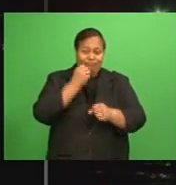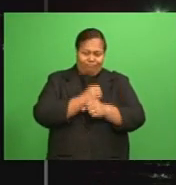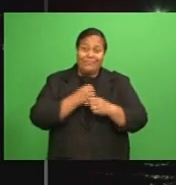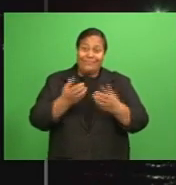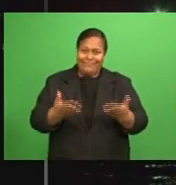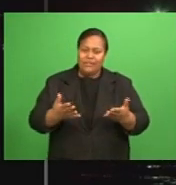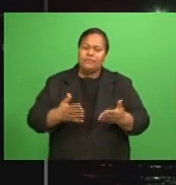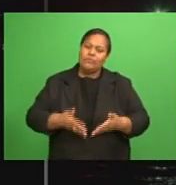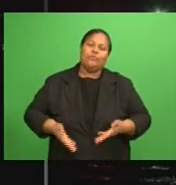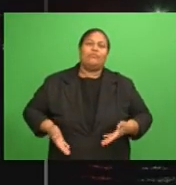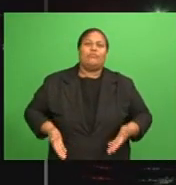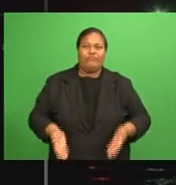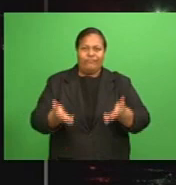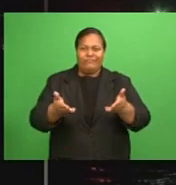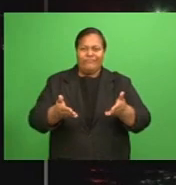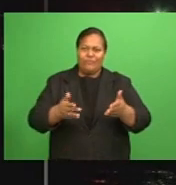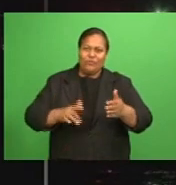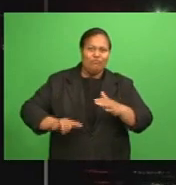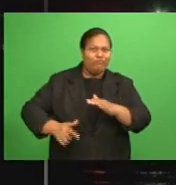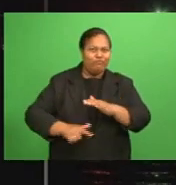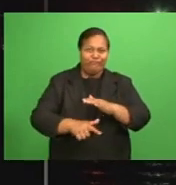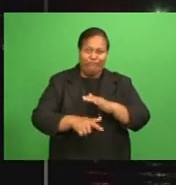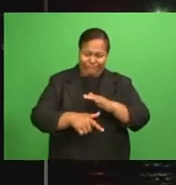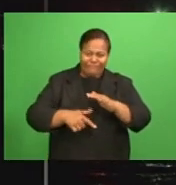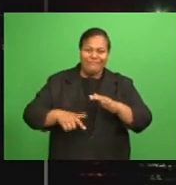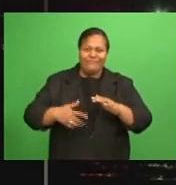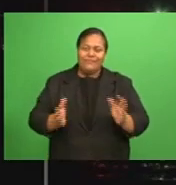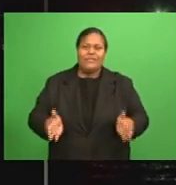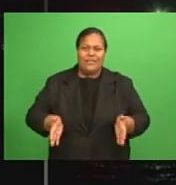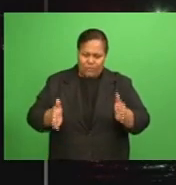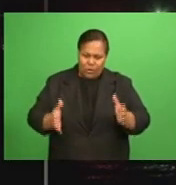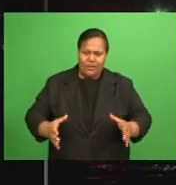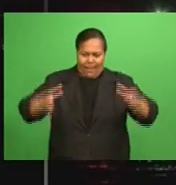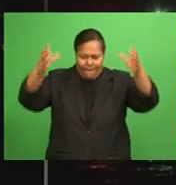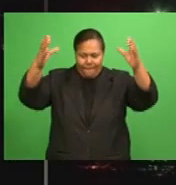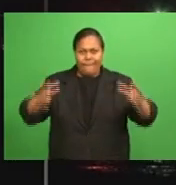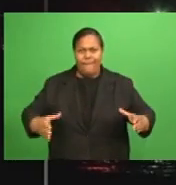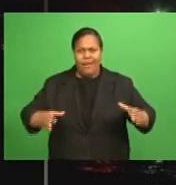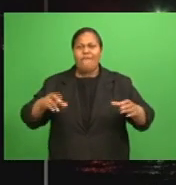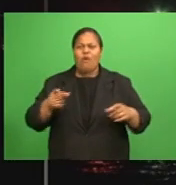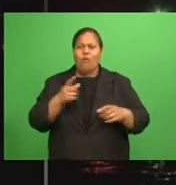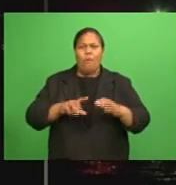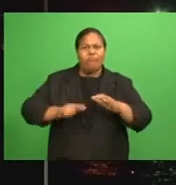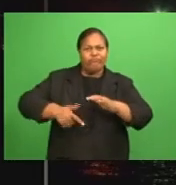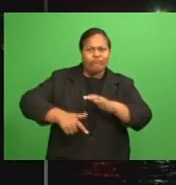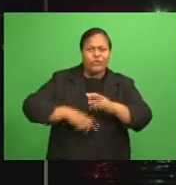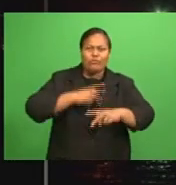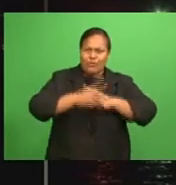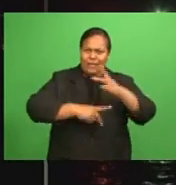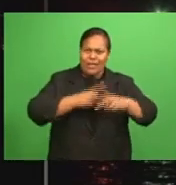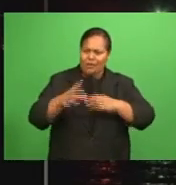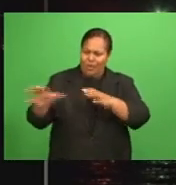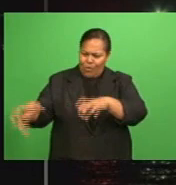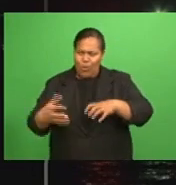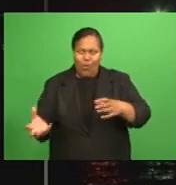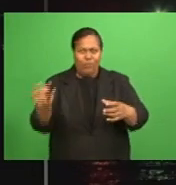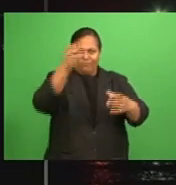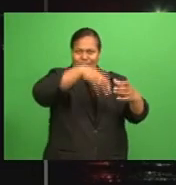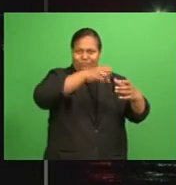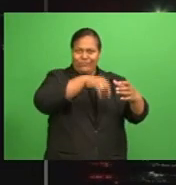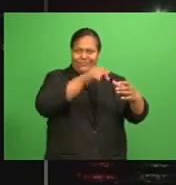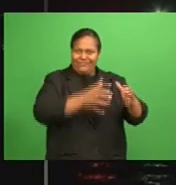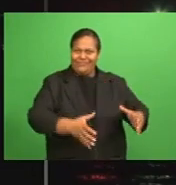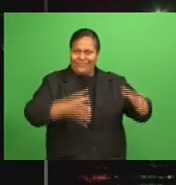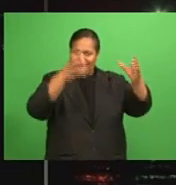to construct a new dam to collect tailings or waste remains from mining processes. The approval was granted after teams from the